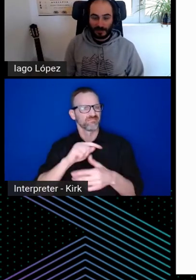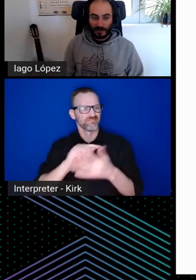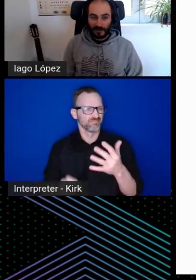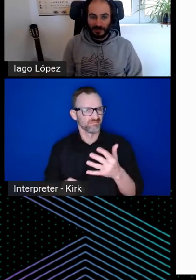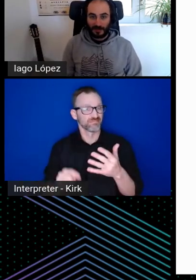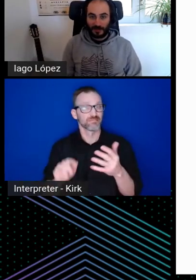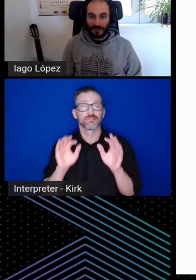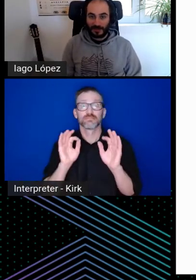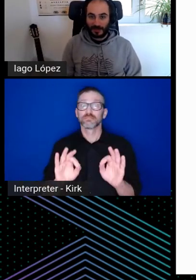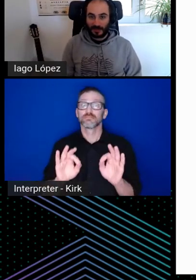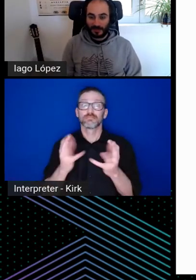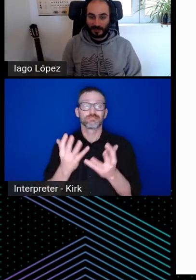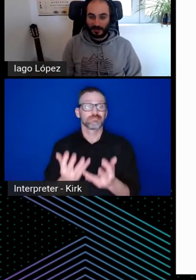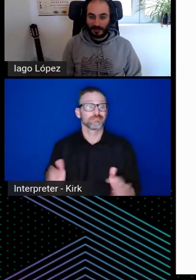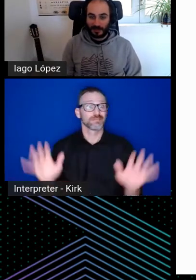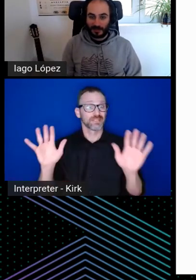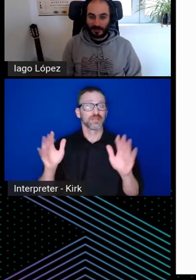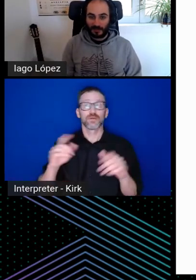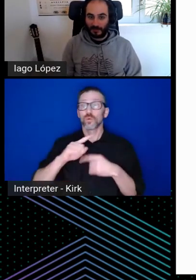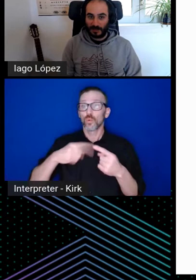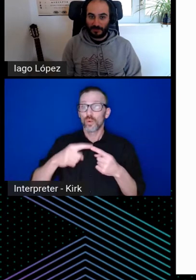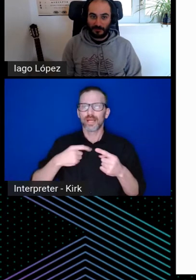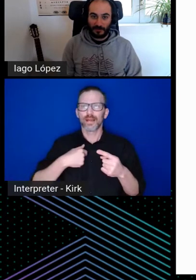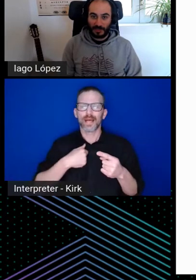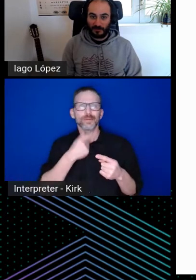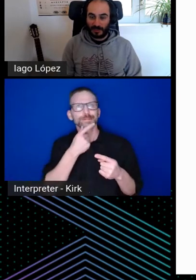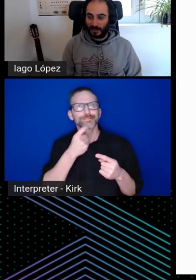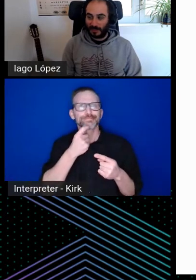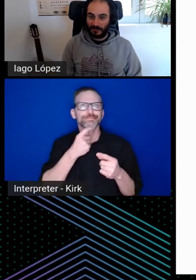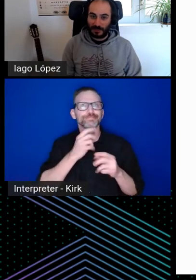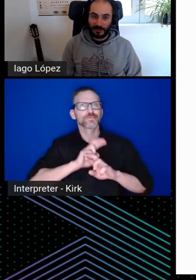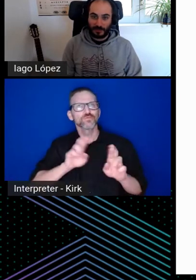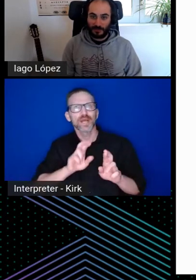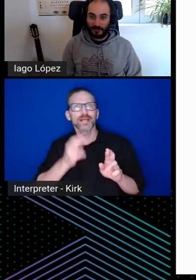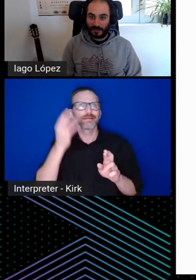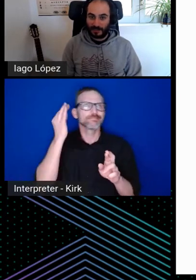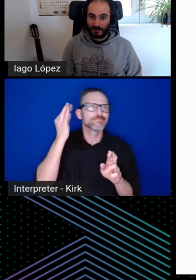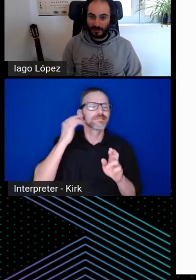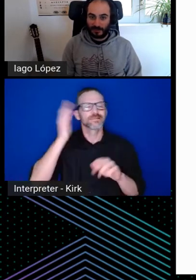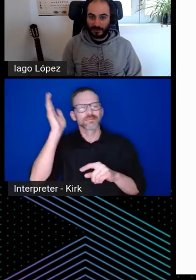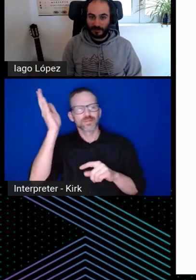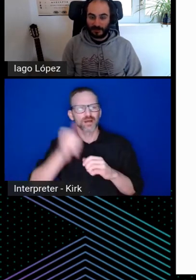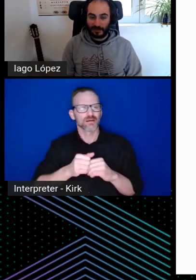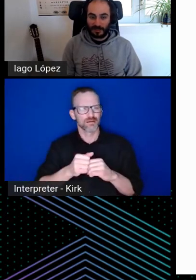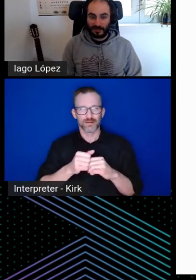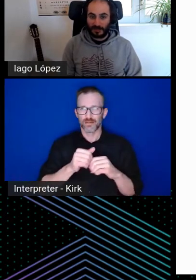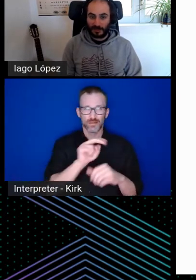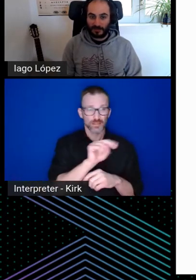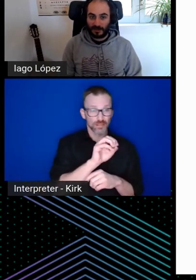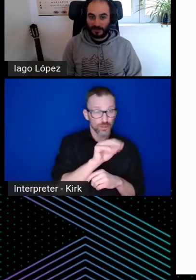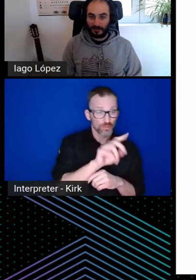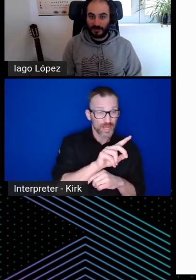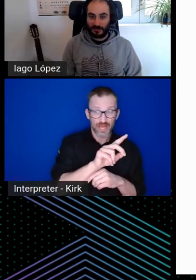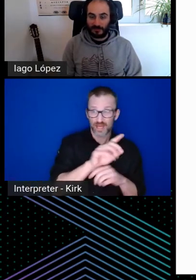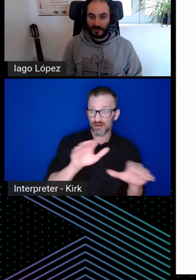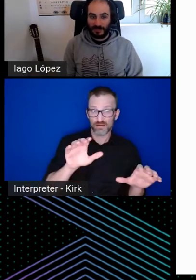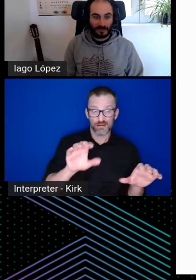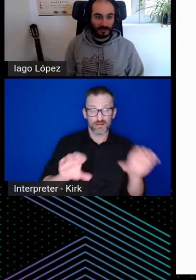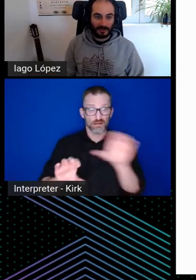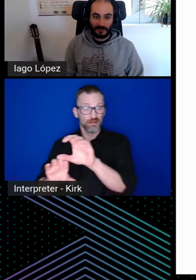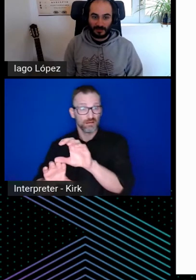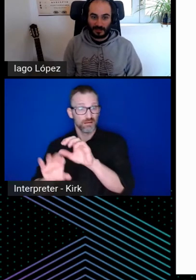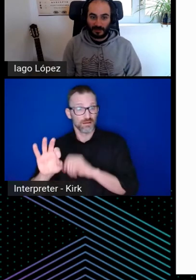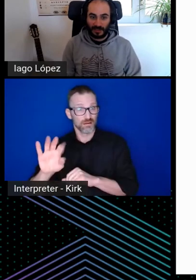So I was preparing this talk and I was like, oh, maybe it will be a bit hard to run Nomad on Flatcar, but it turns out it just works, which is